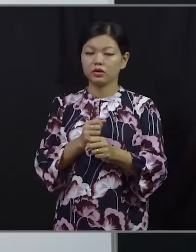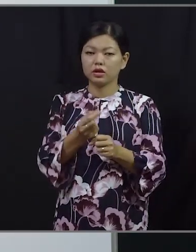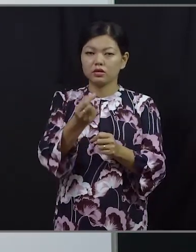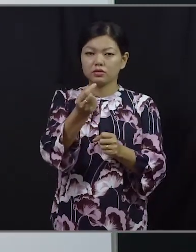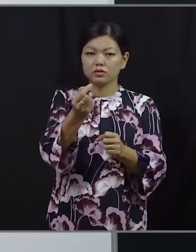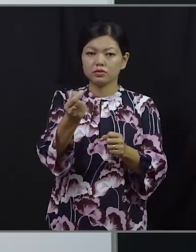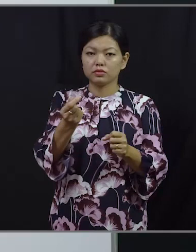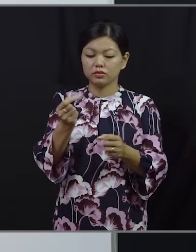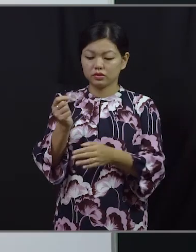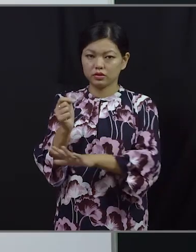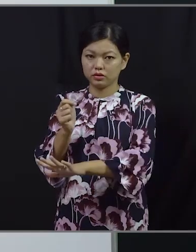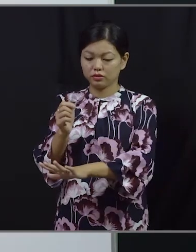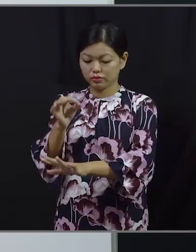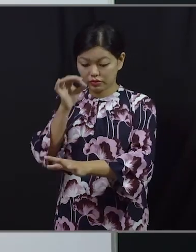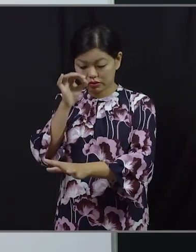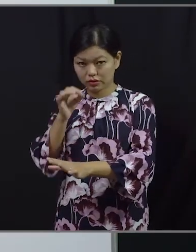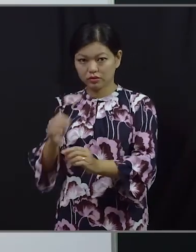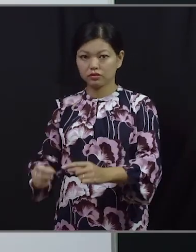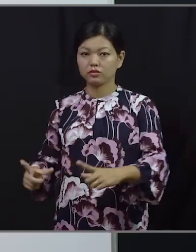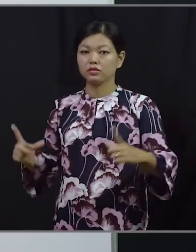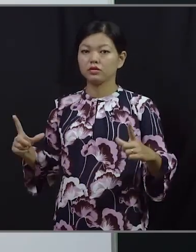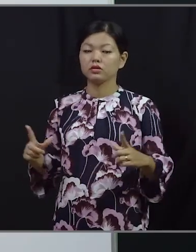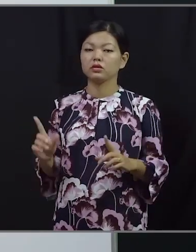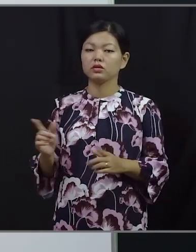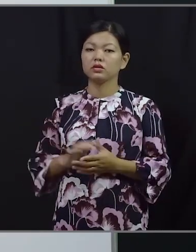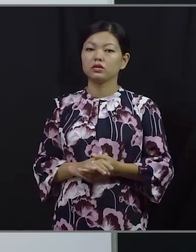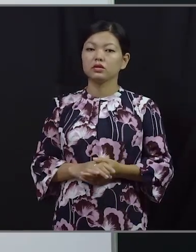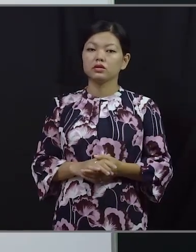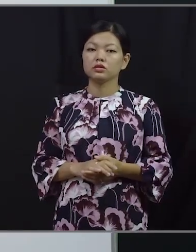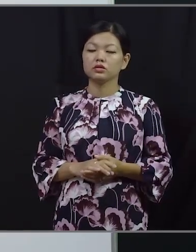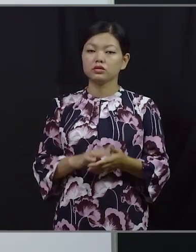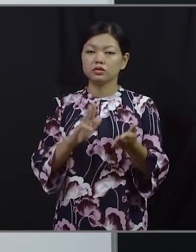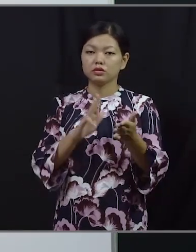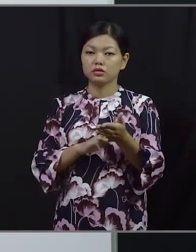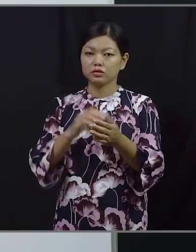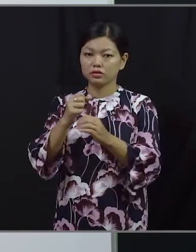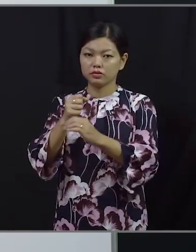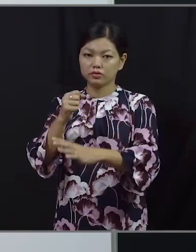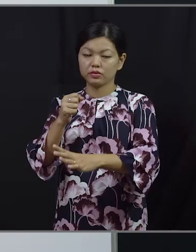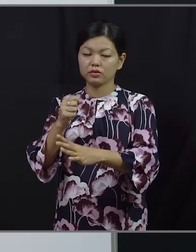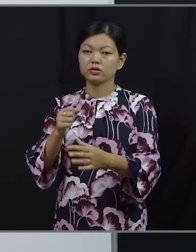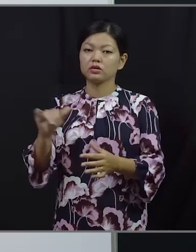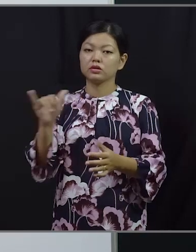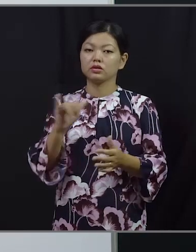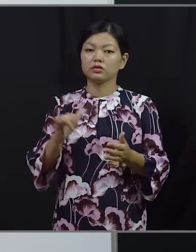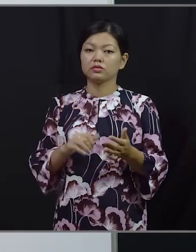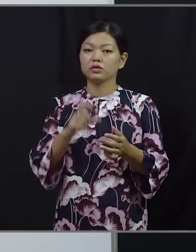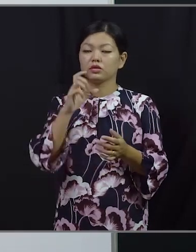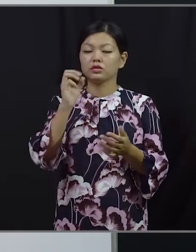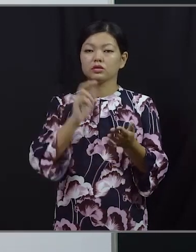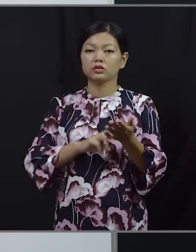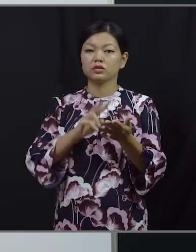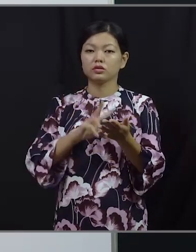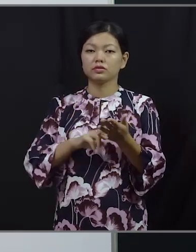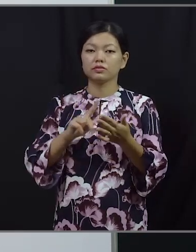Convex lens. So let me draw a convex lens. Okay, so this is the convex lens, and so this is optical